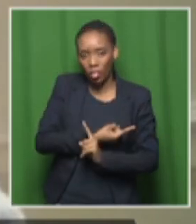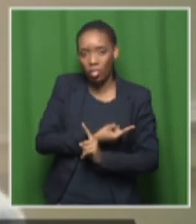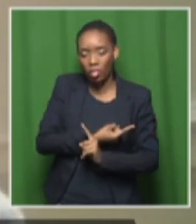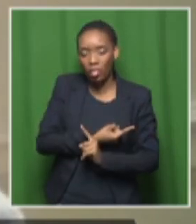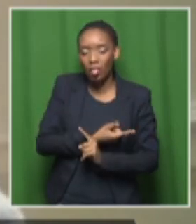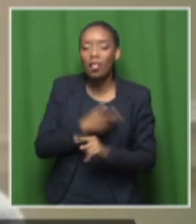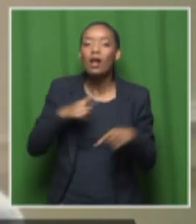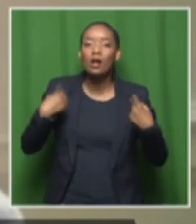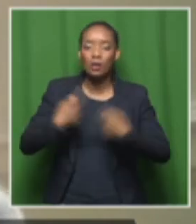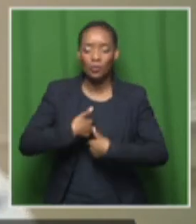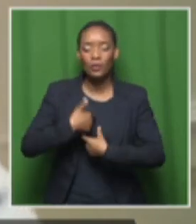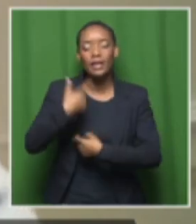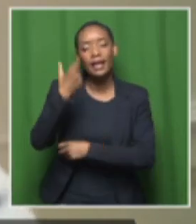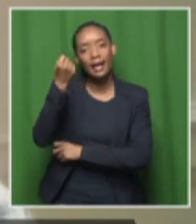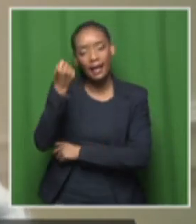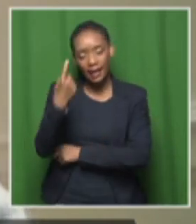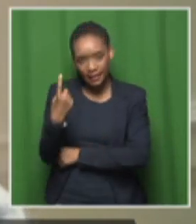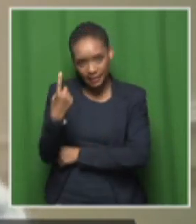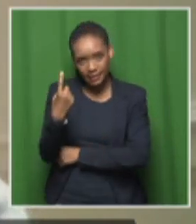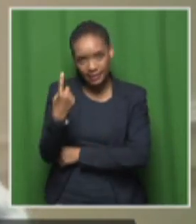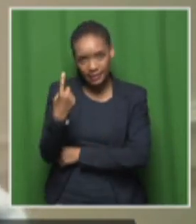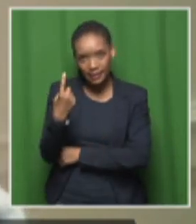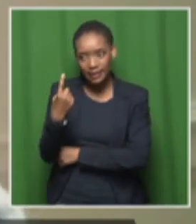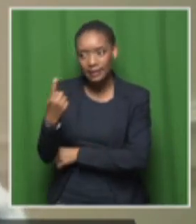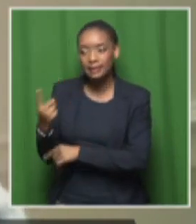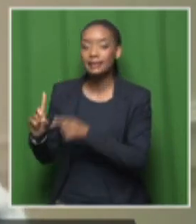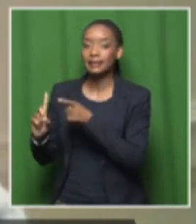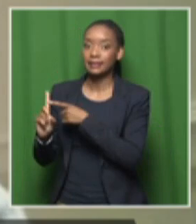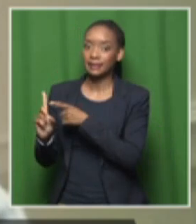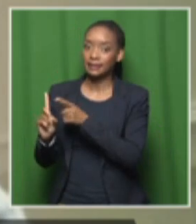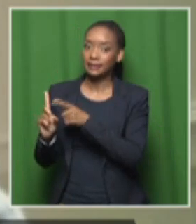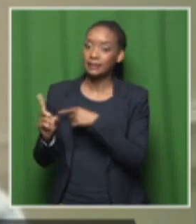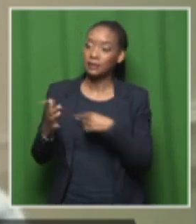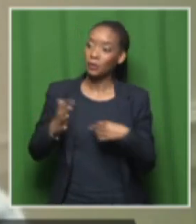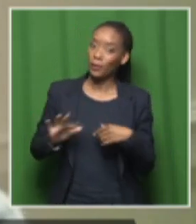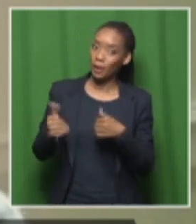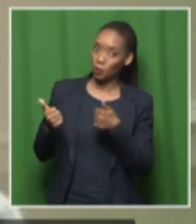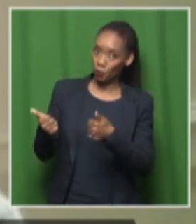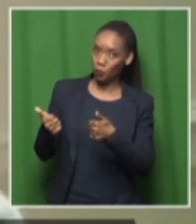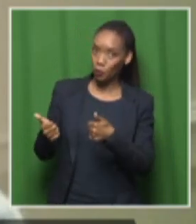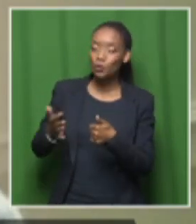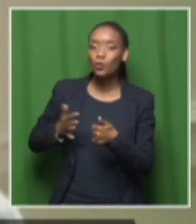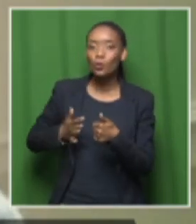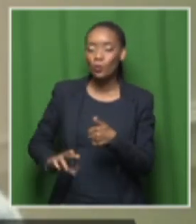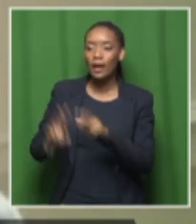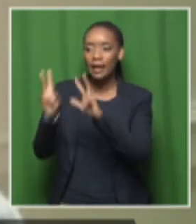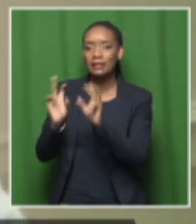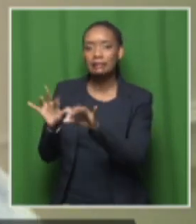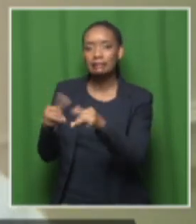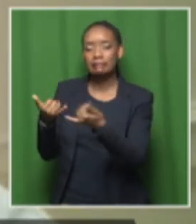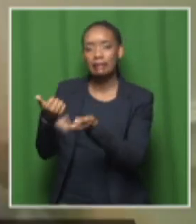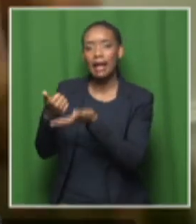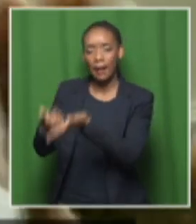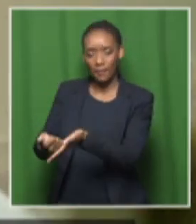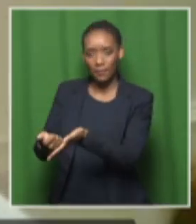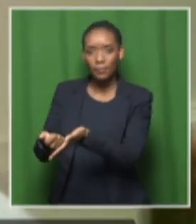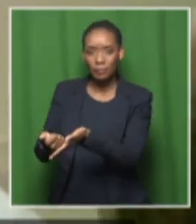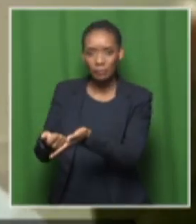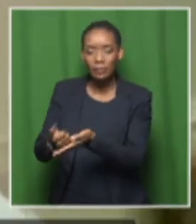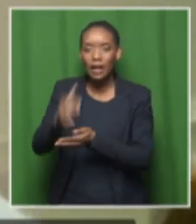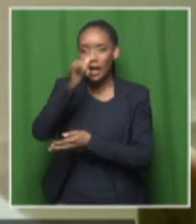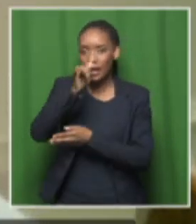understand that his intent could have been, yes, to assist in uncovering criminality, but there's